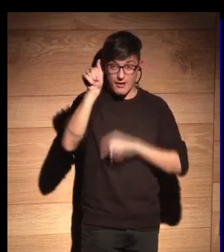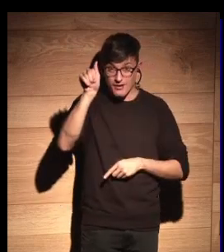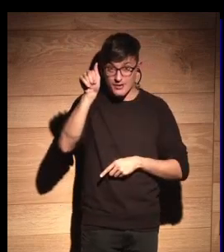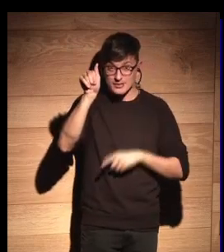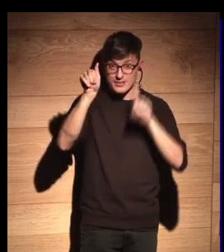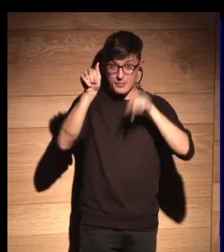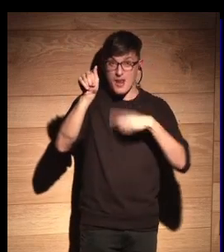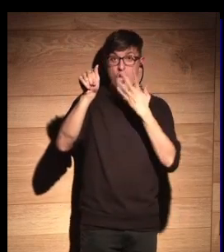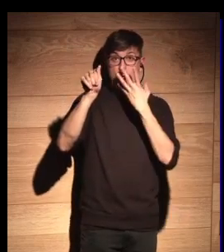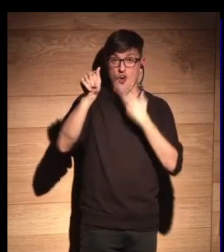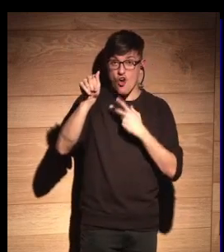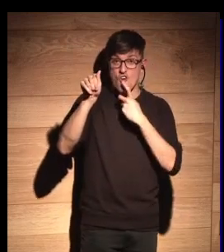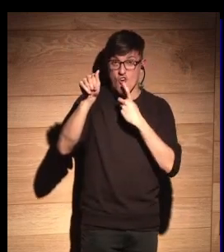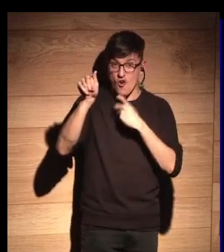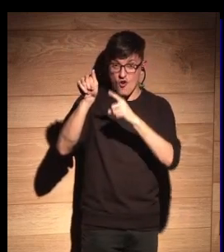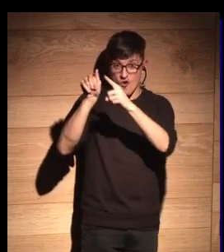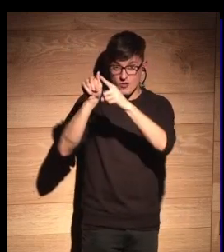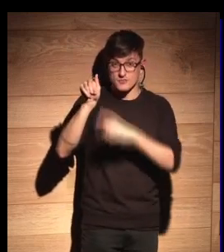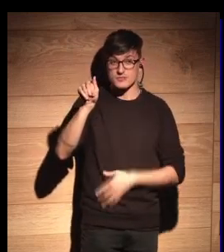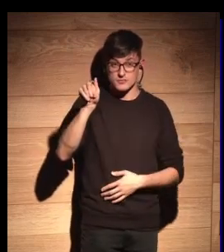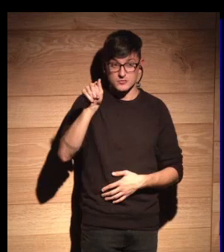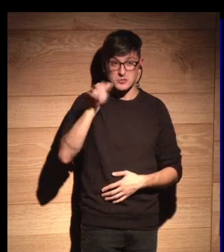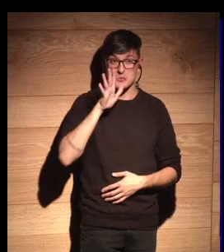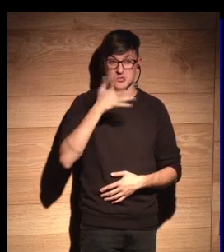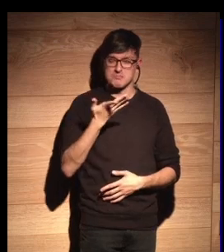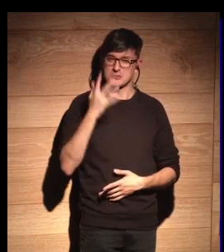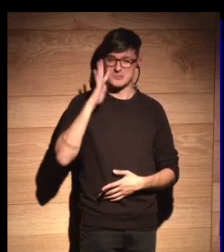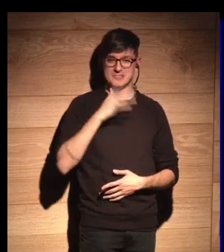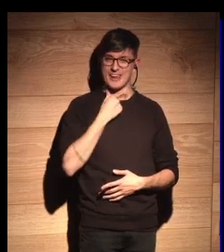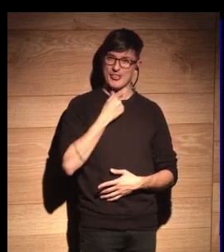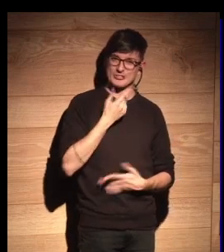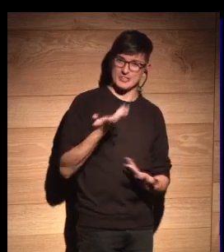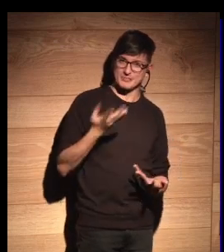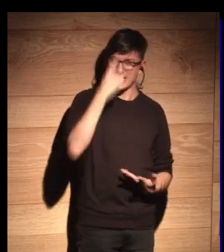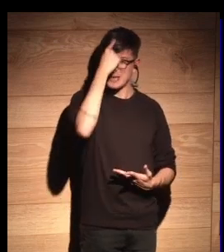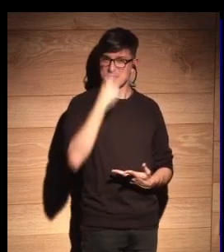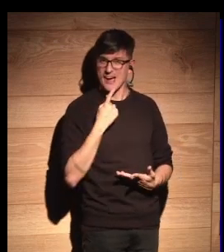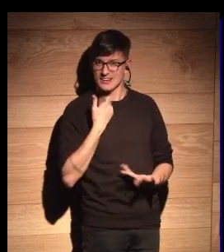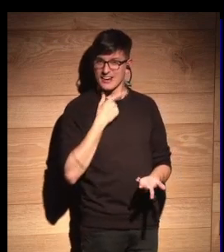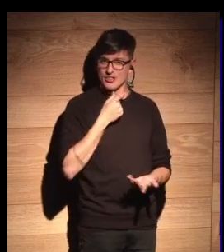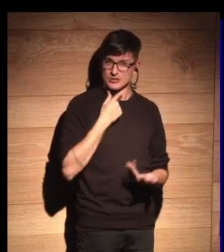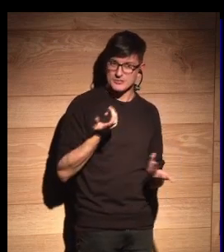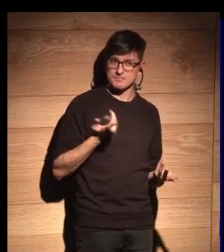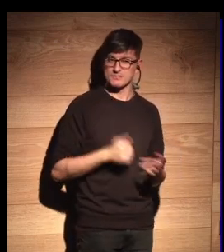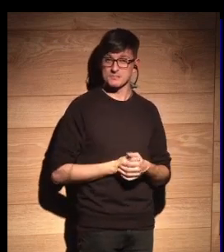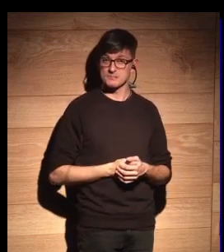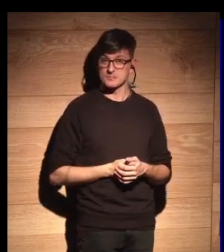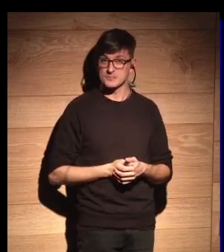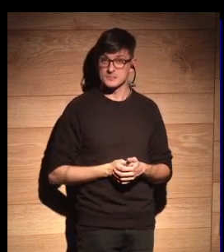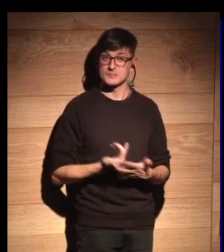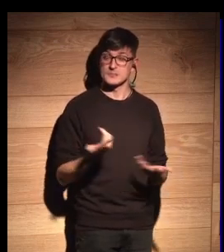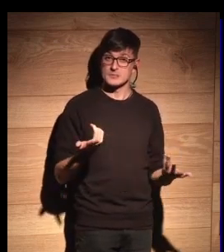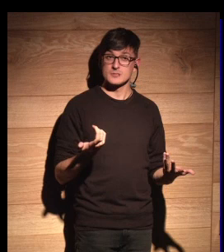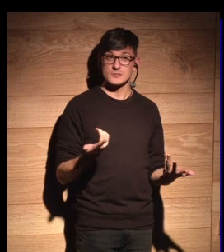a funny, in the scheme of the picture. I spent about 4 months